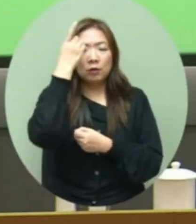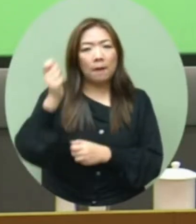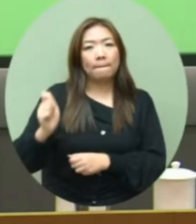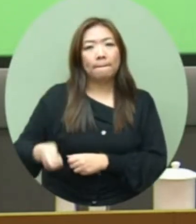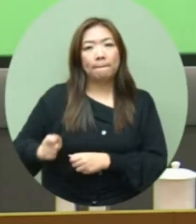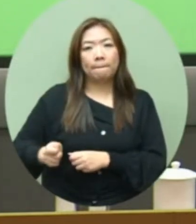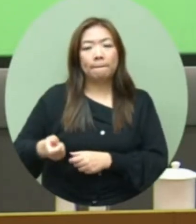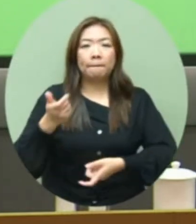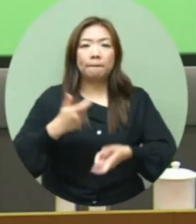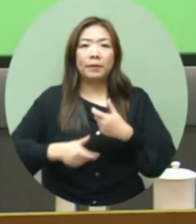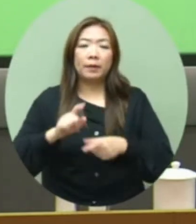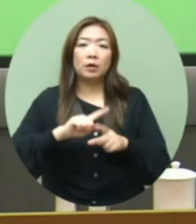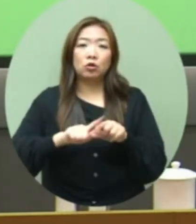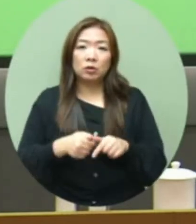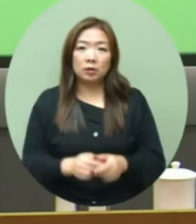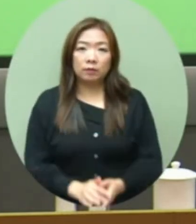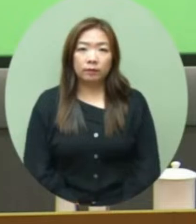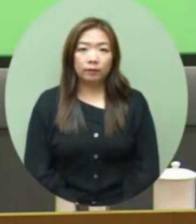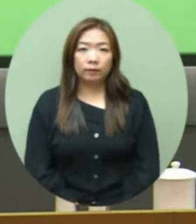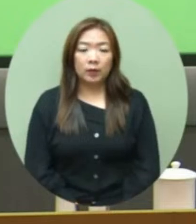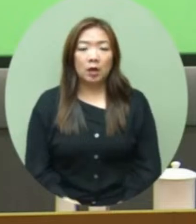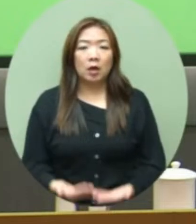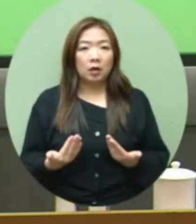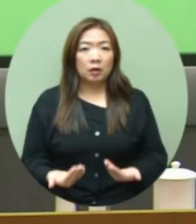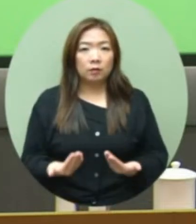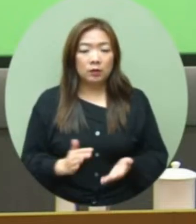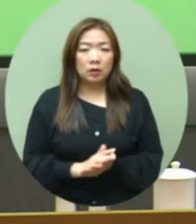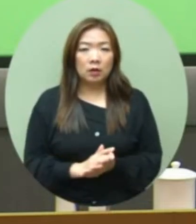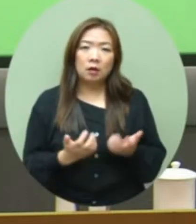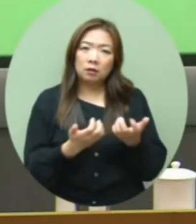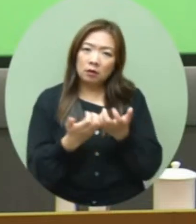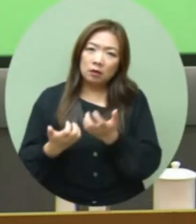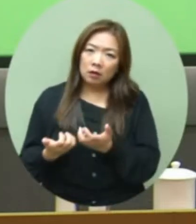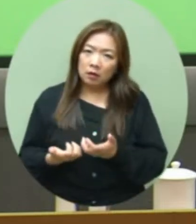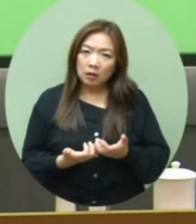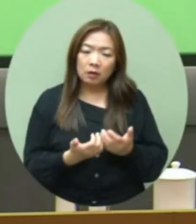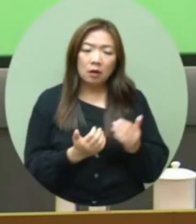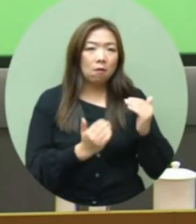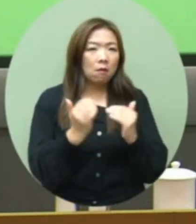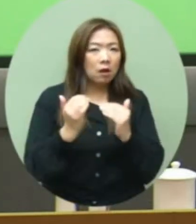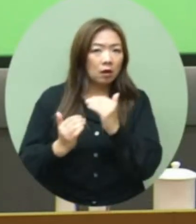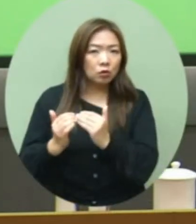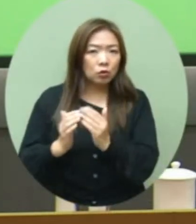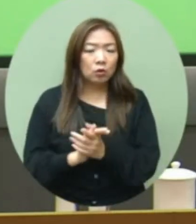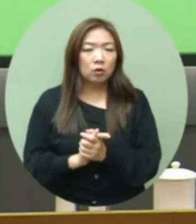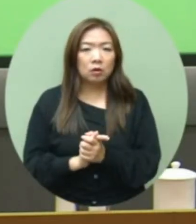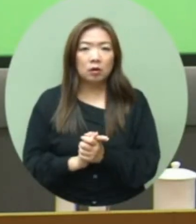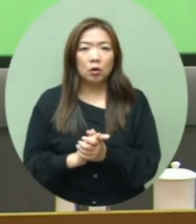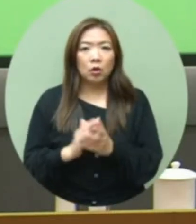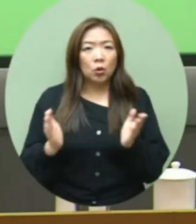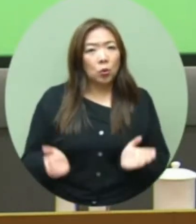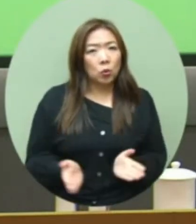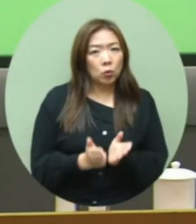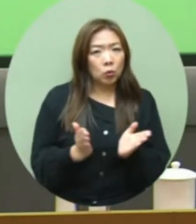35%. And Hong Kong has gone up in